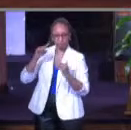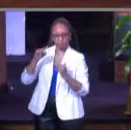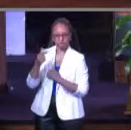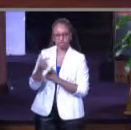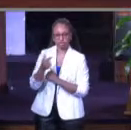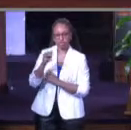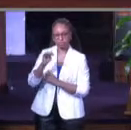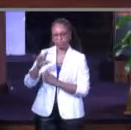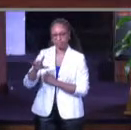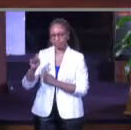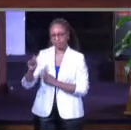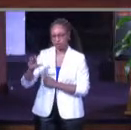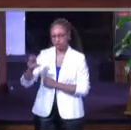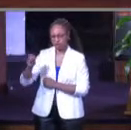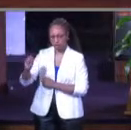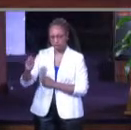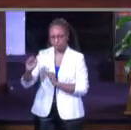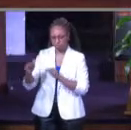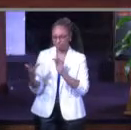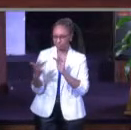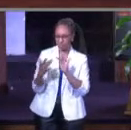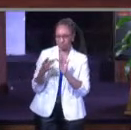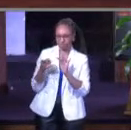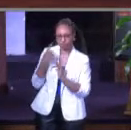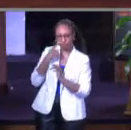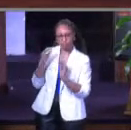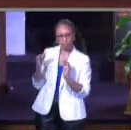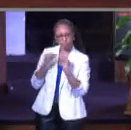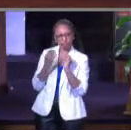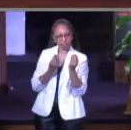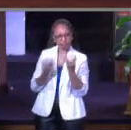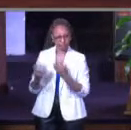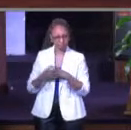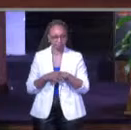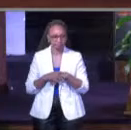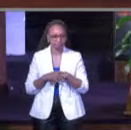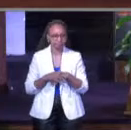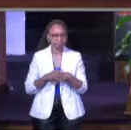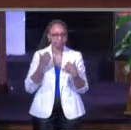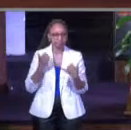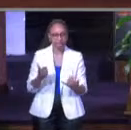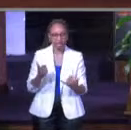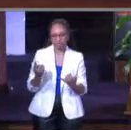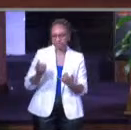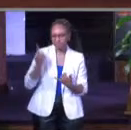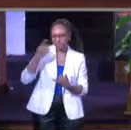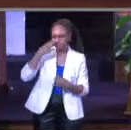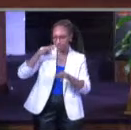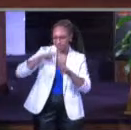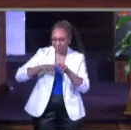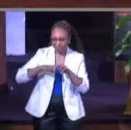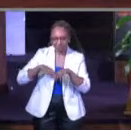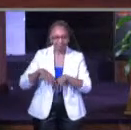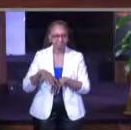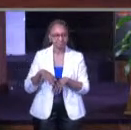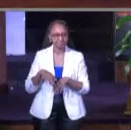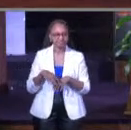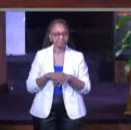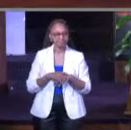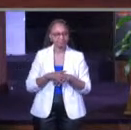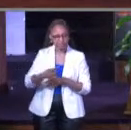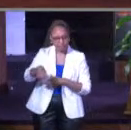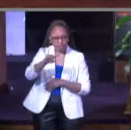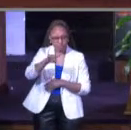thingshopefor@gmail.com. You can contact her for more information. Now here's something fun. Don't you